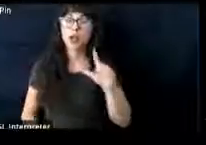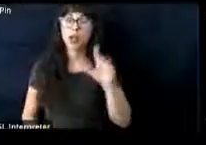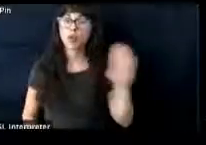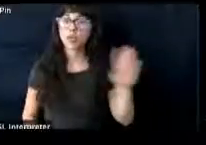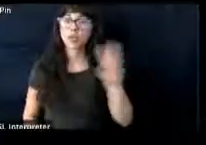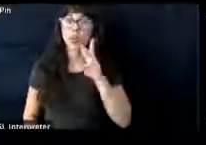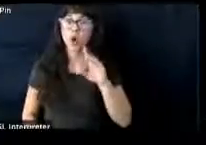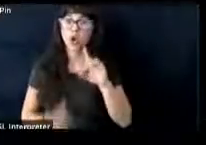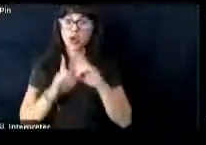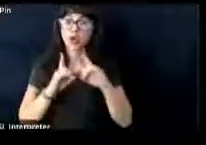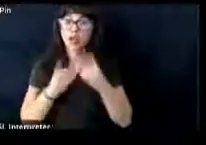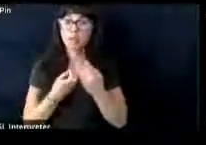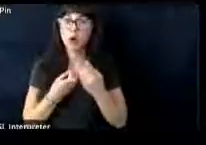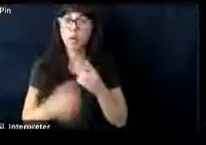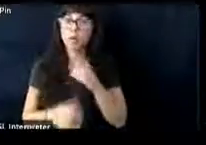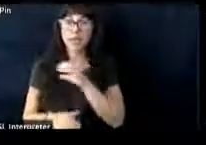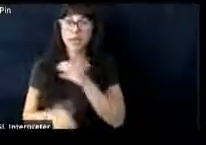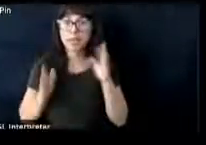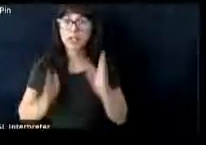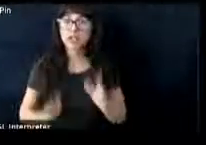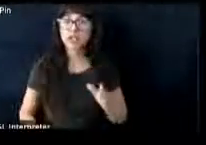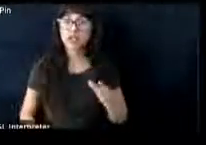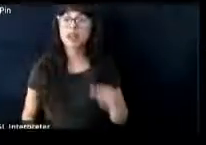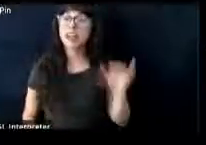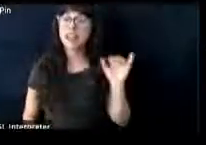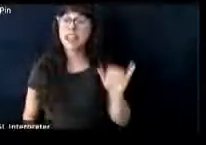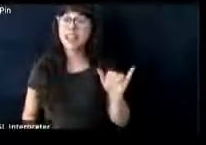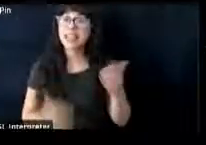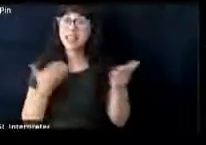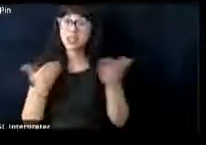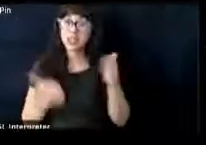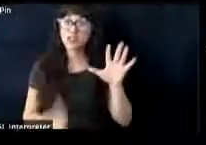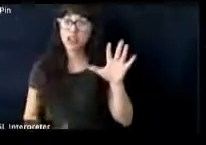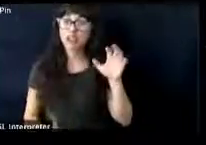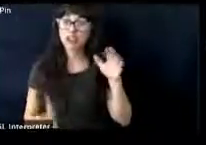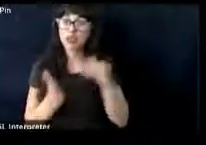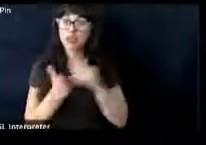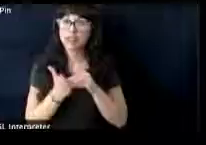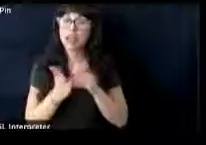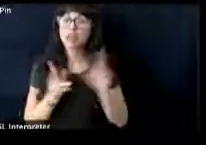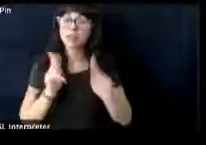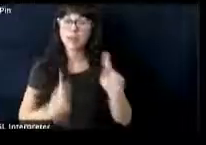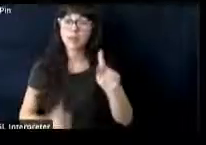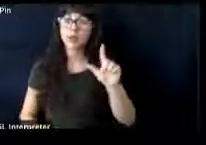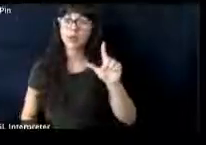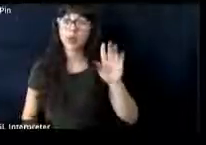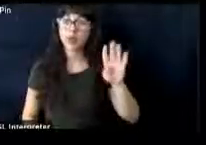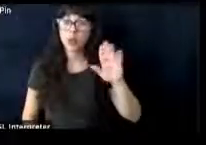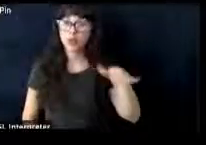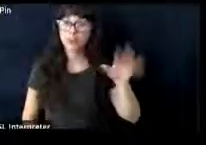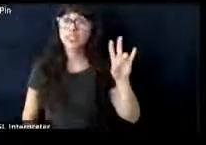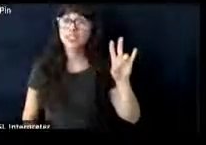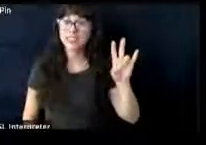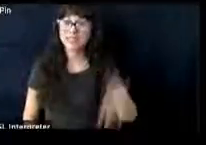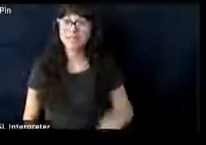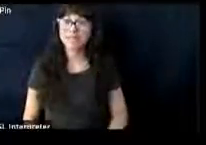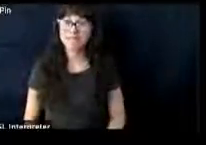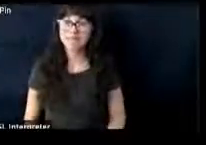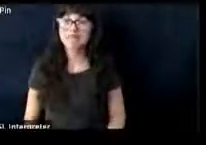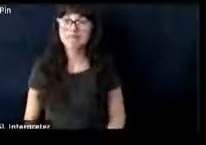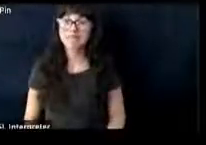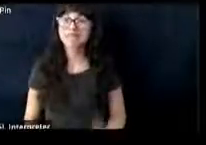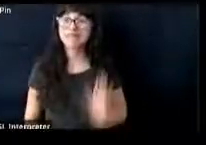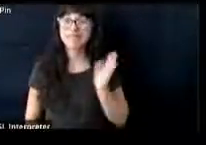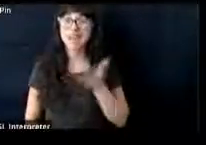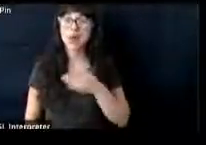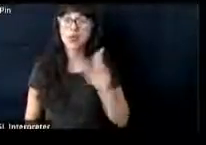Commissioner. The Long Beach Water Department serves 500,000 people 24 hours a day, 7 days a week. Our